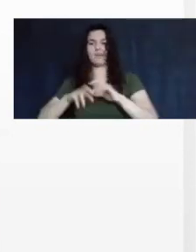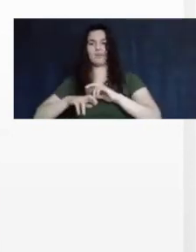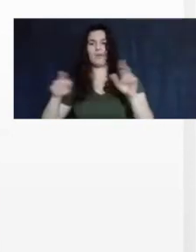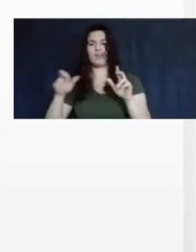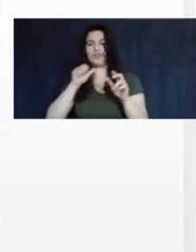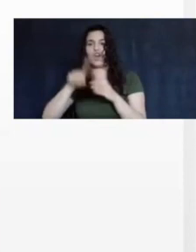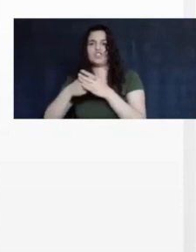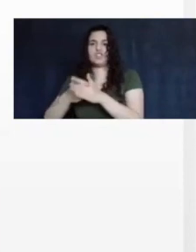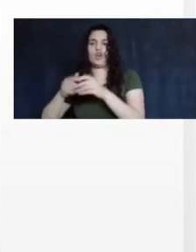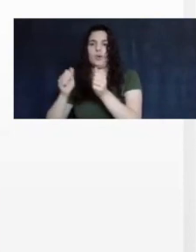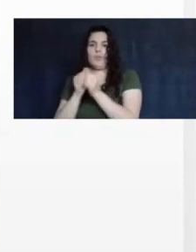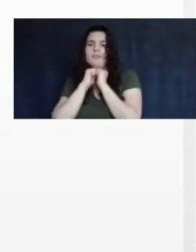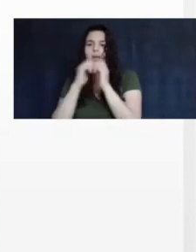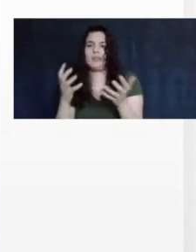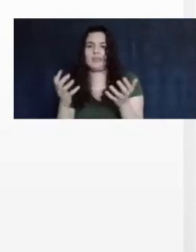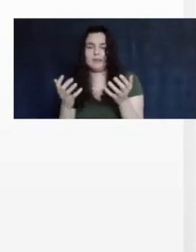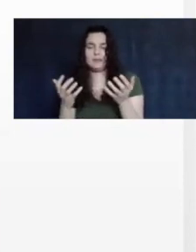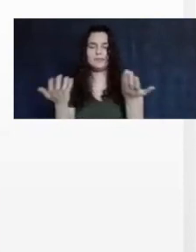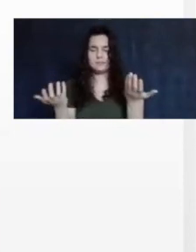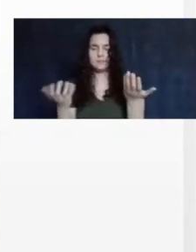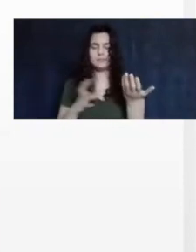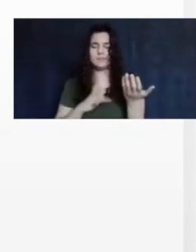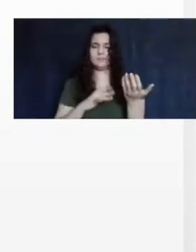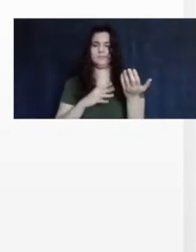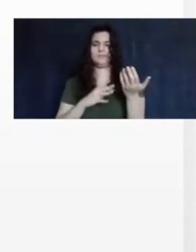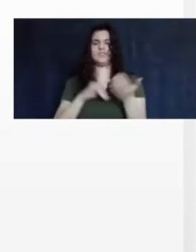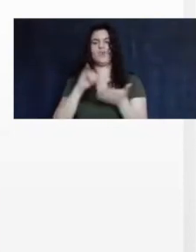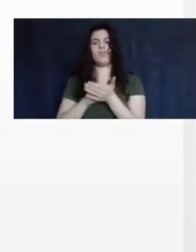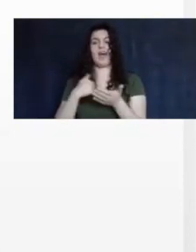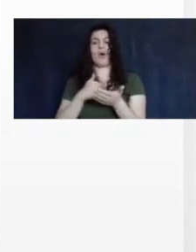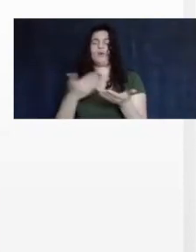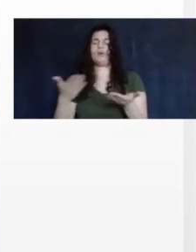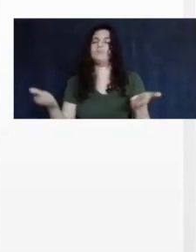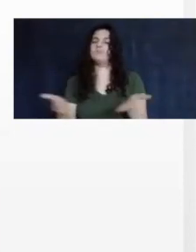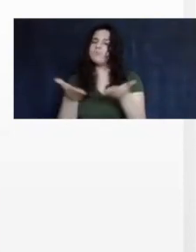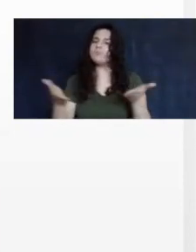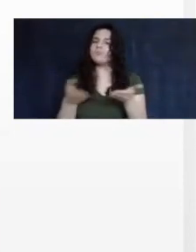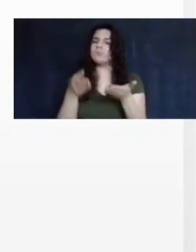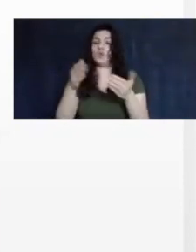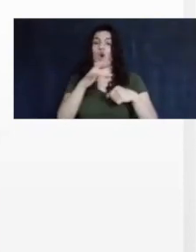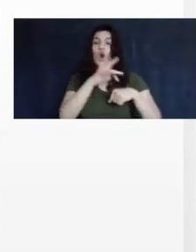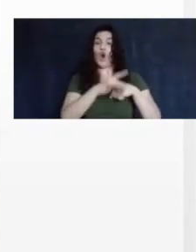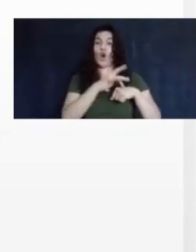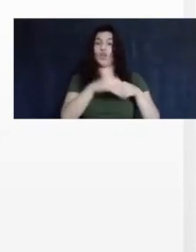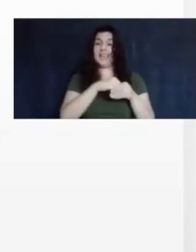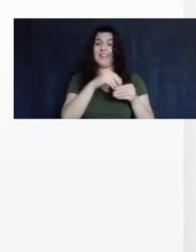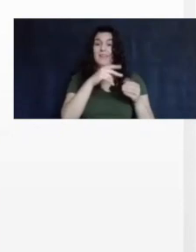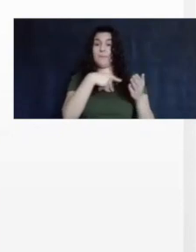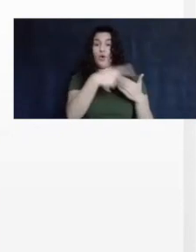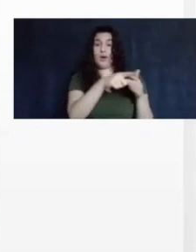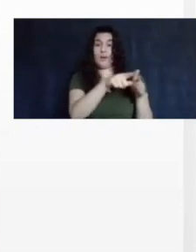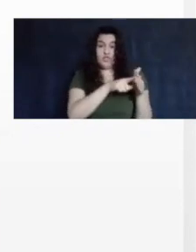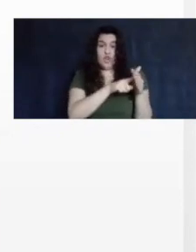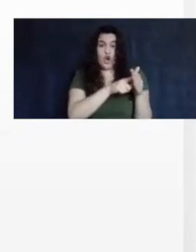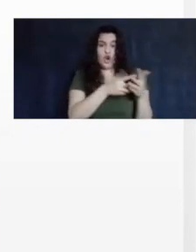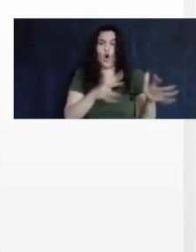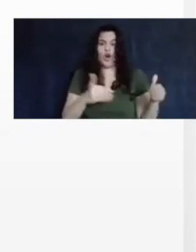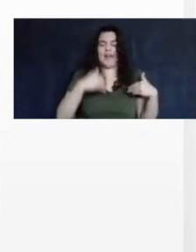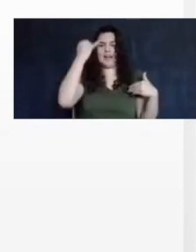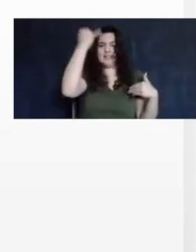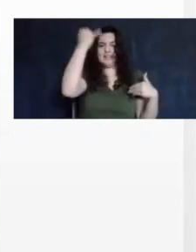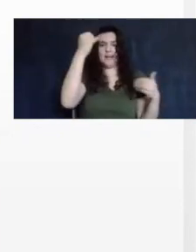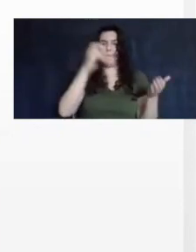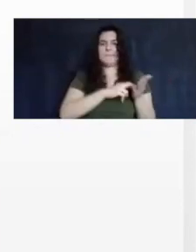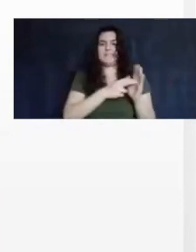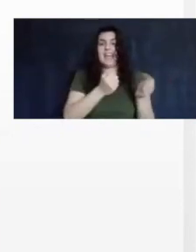idea of thinking of an idea early in the program, so you build along the way. Of course, committee selection, I